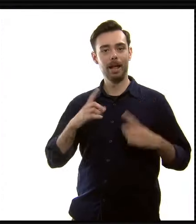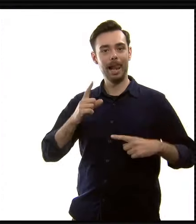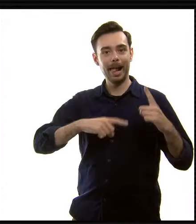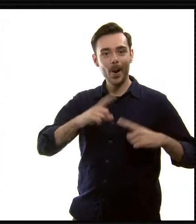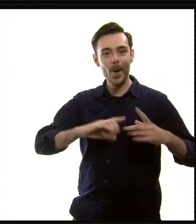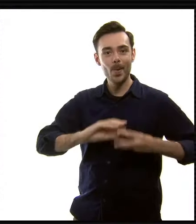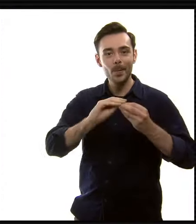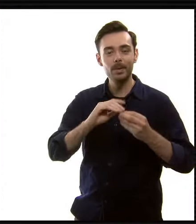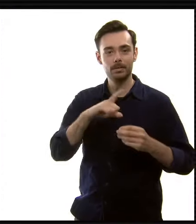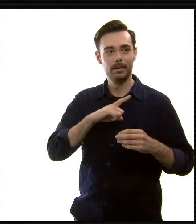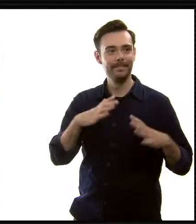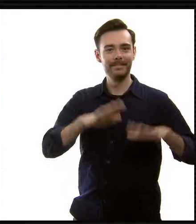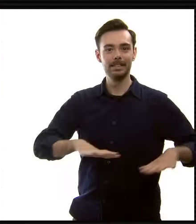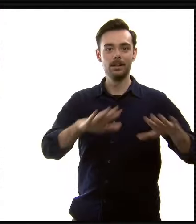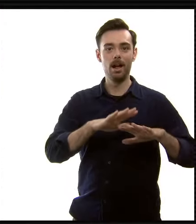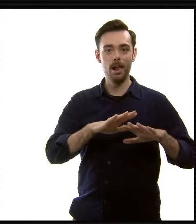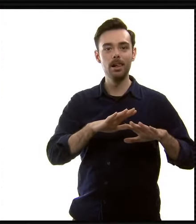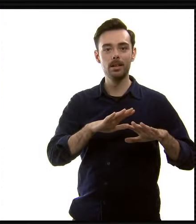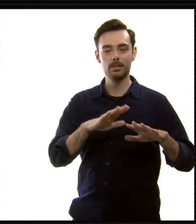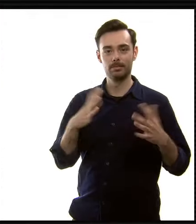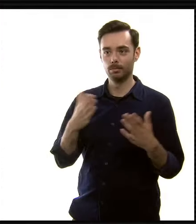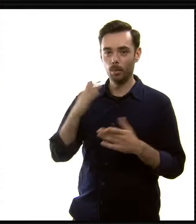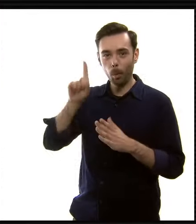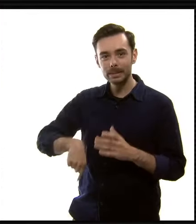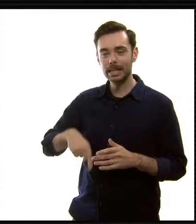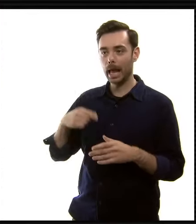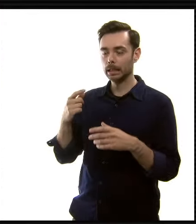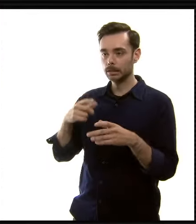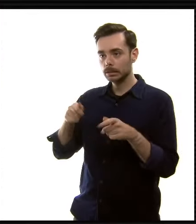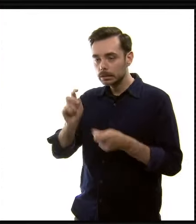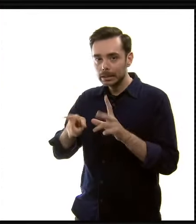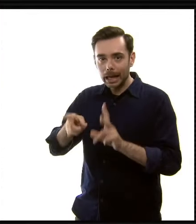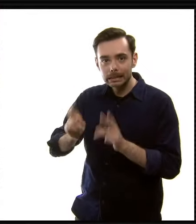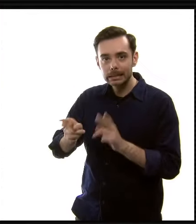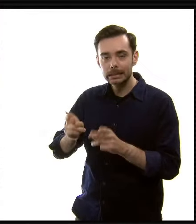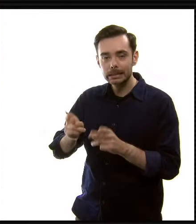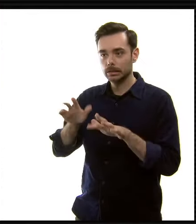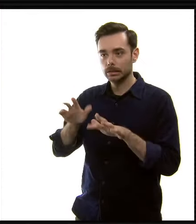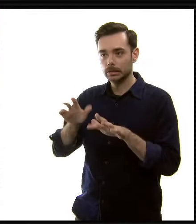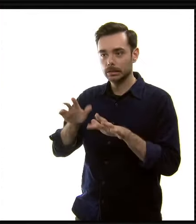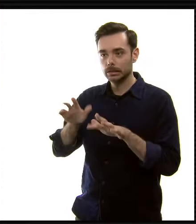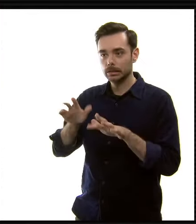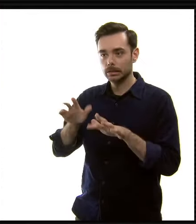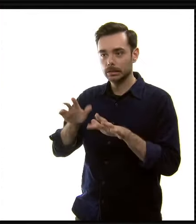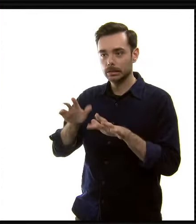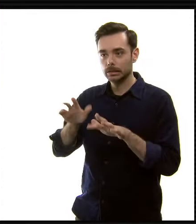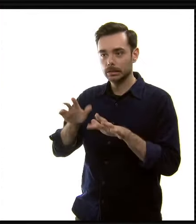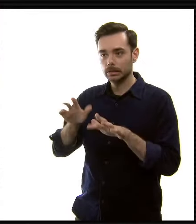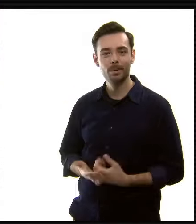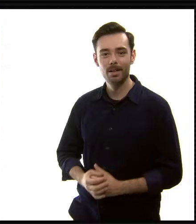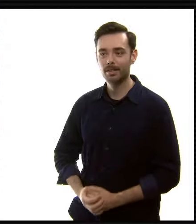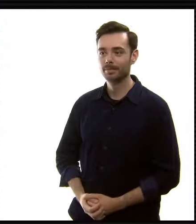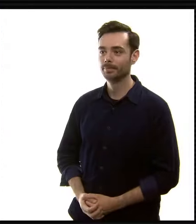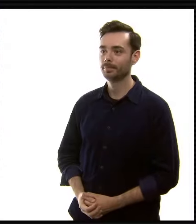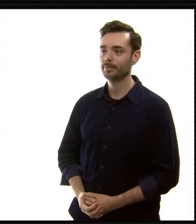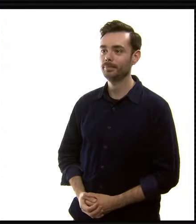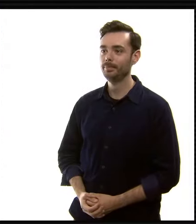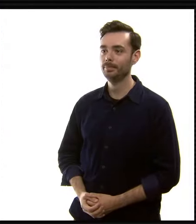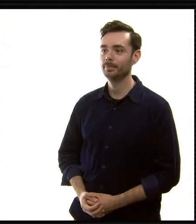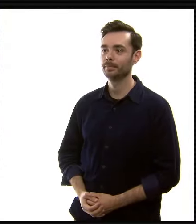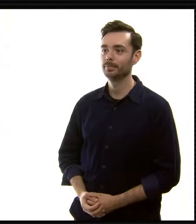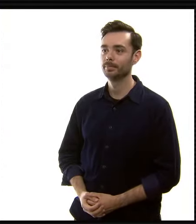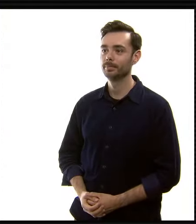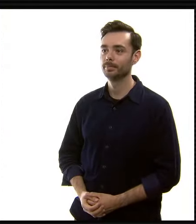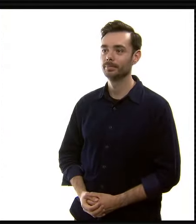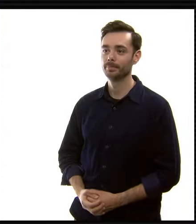world, whereas usually I work in a virtual world. Every artist has a list of rules